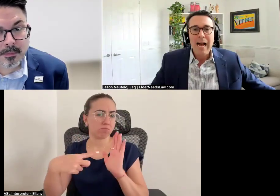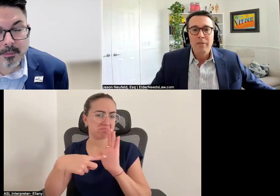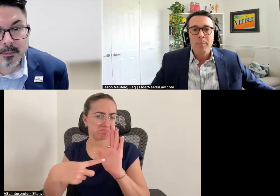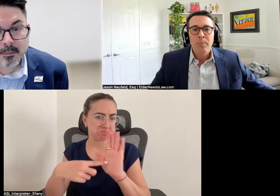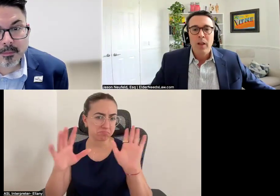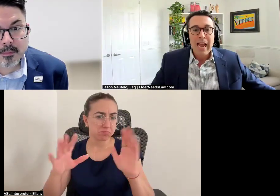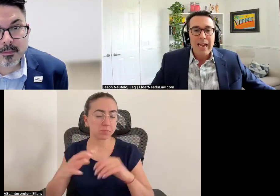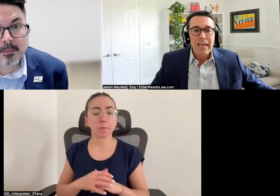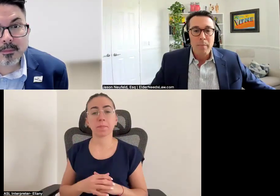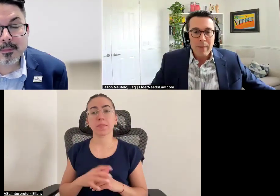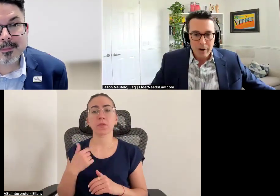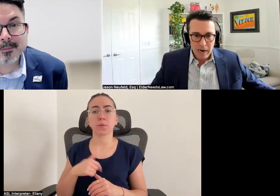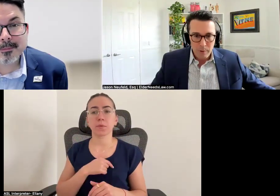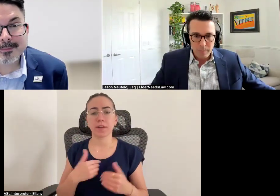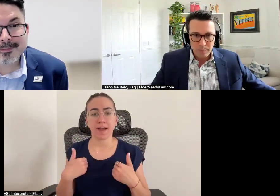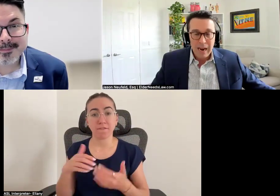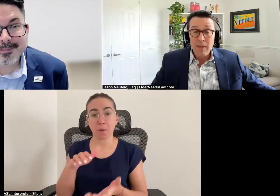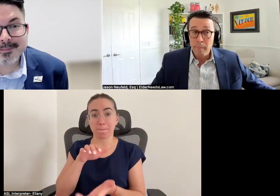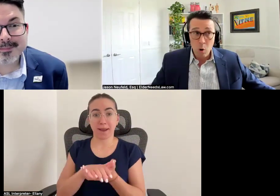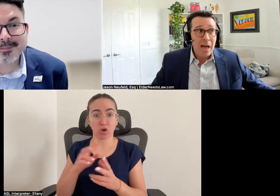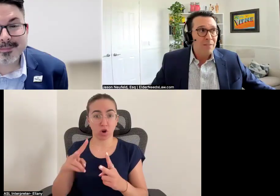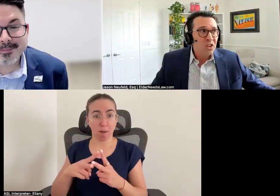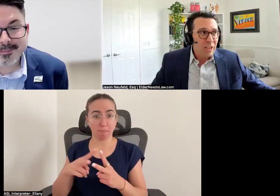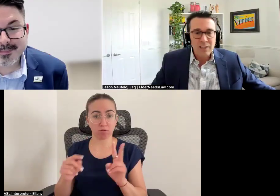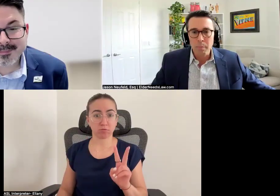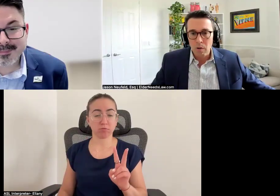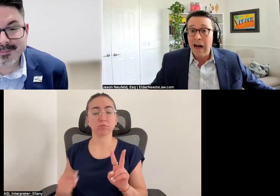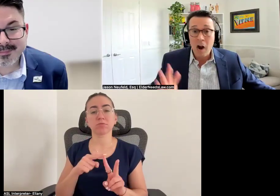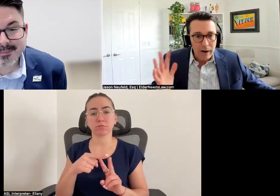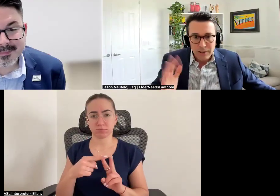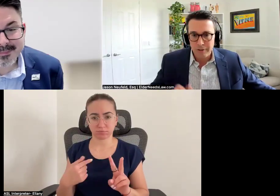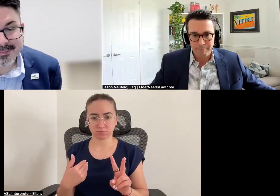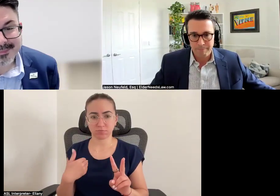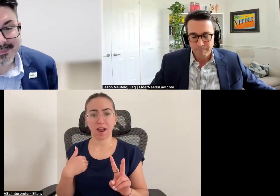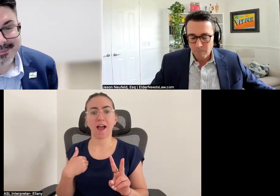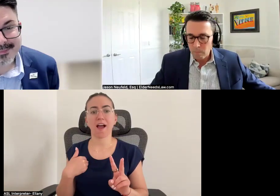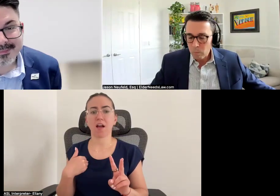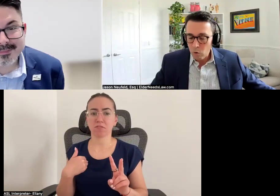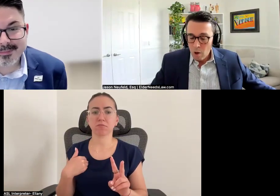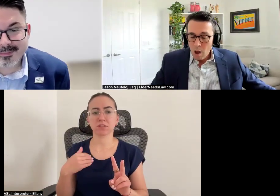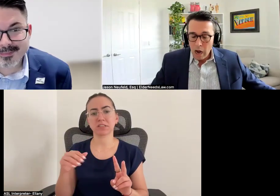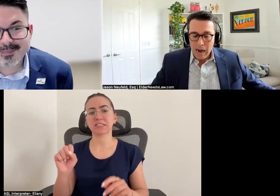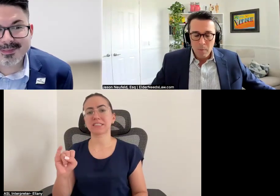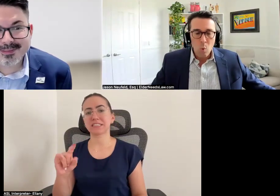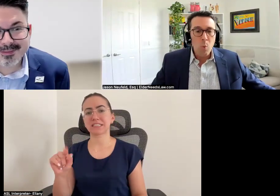we have a married couple and they both have sizable IRAs.